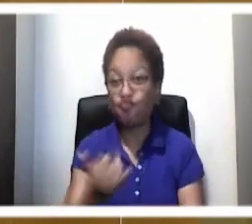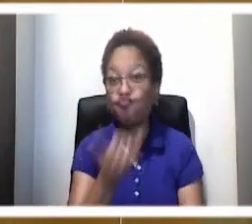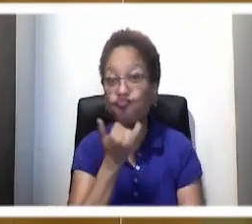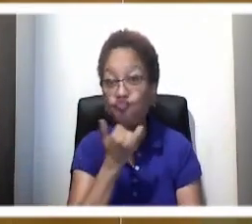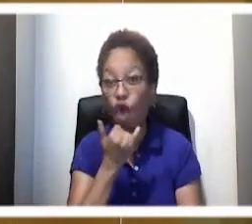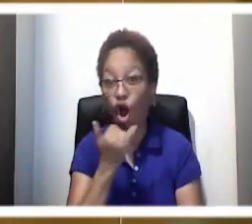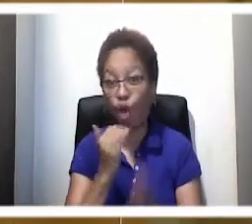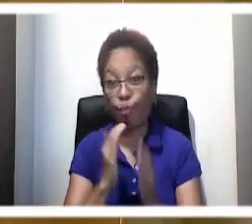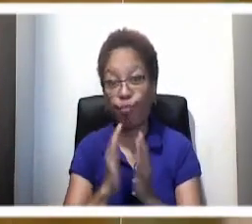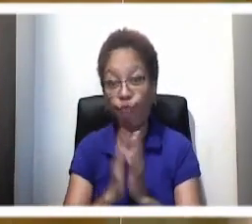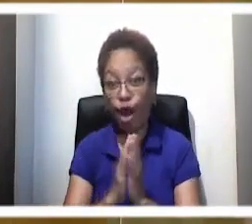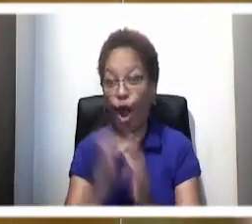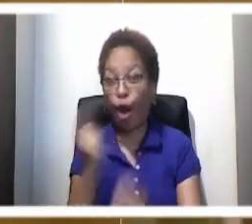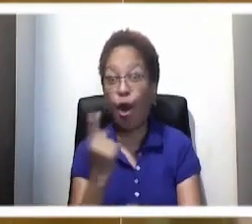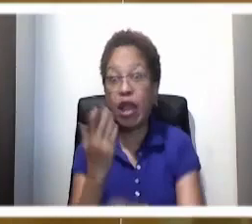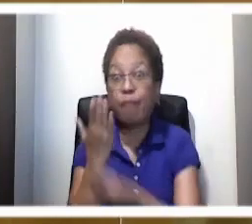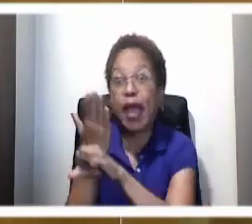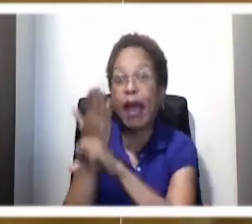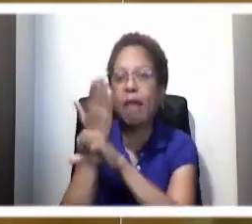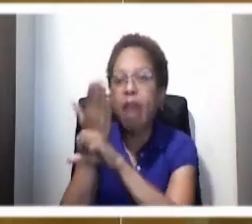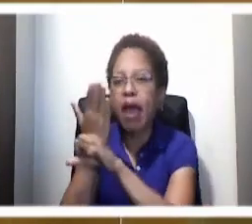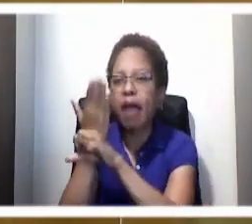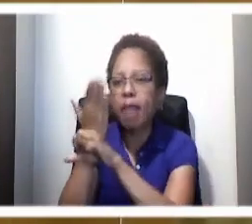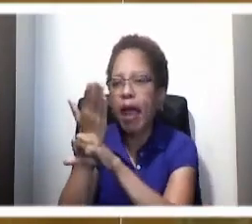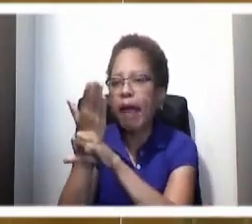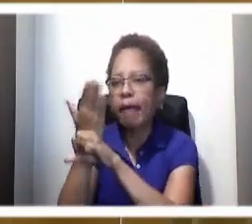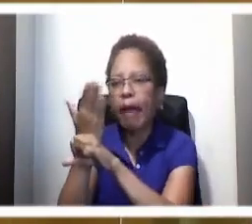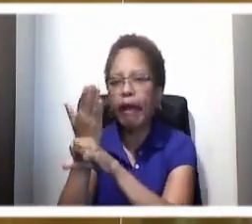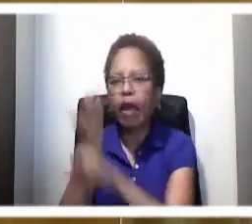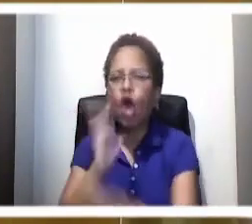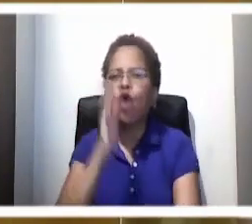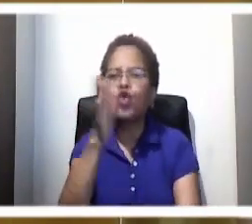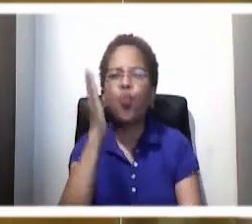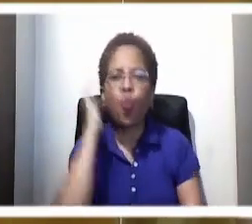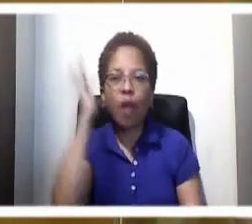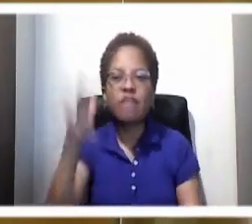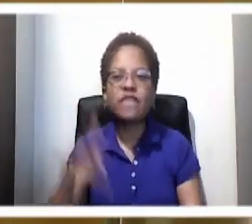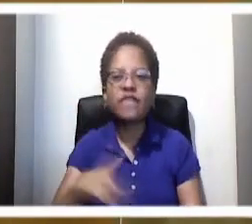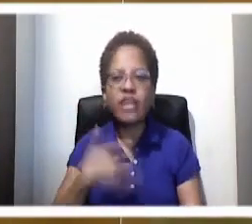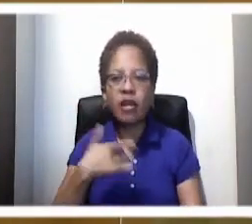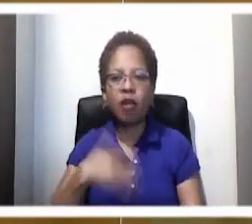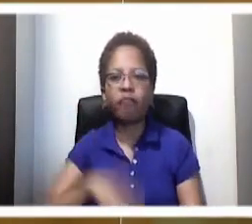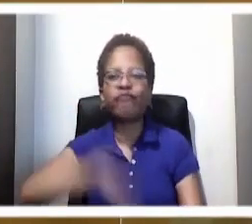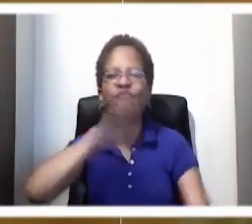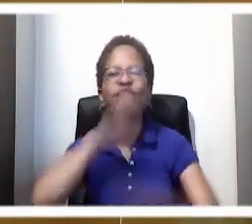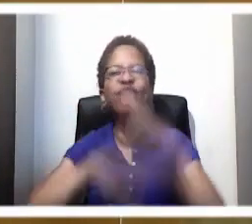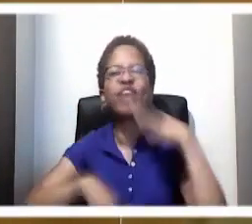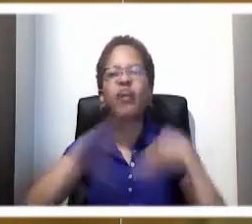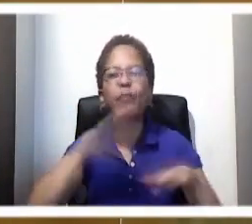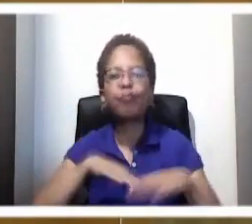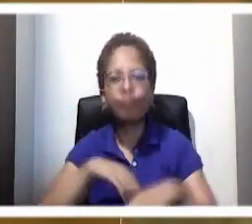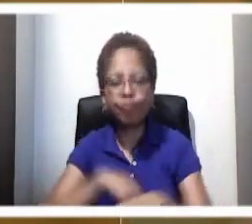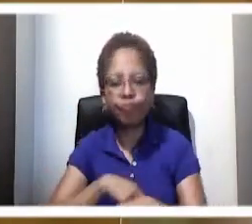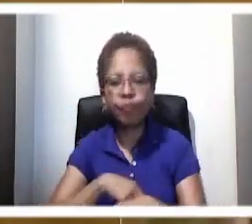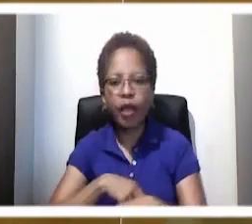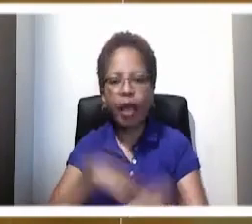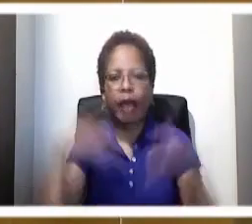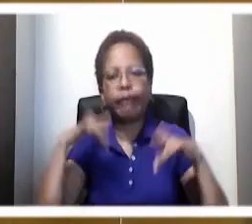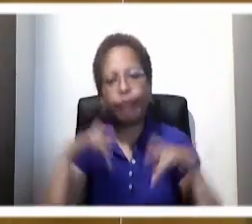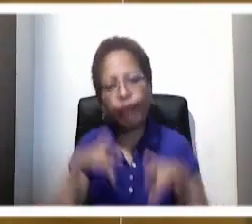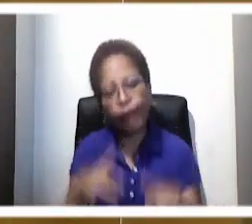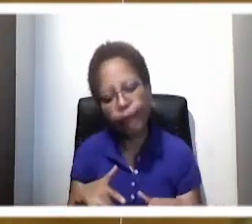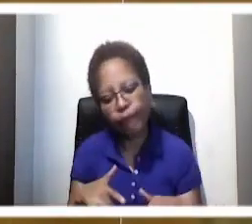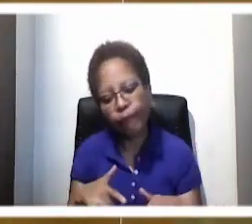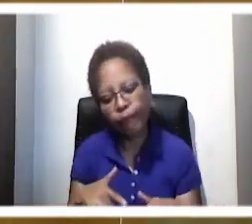This may lead to further depression and frustration. We may stop praying. We may stop going